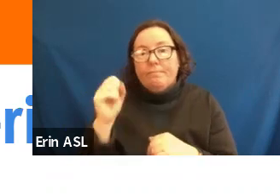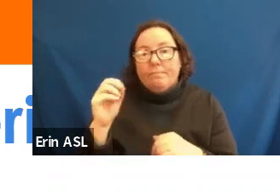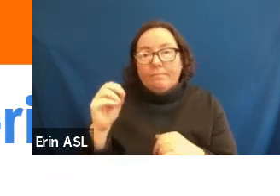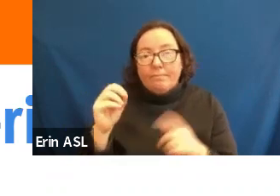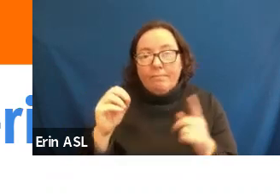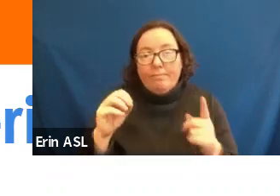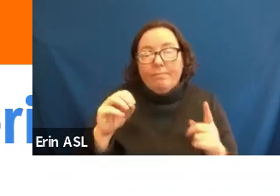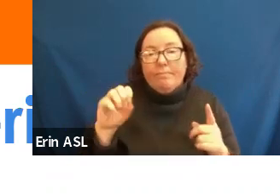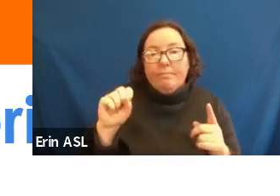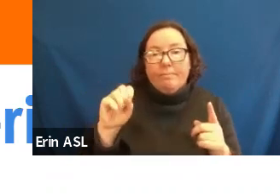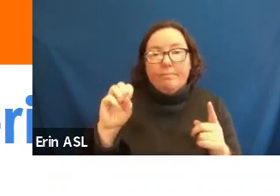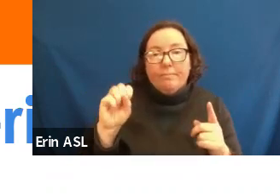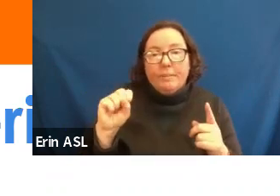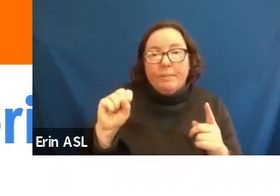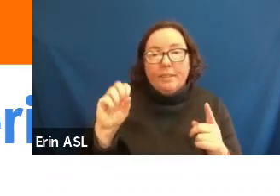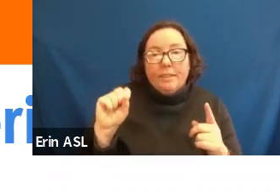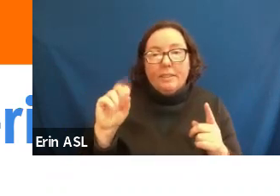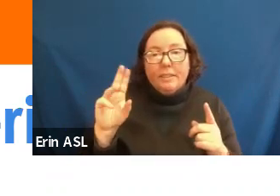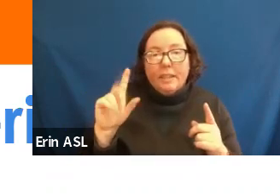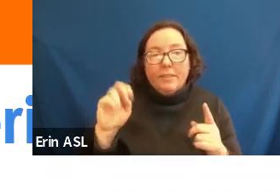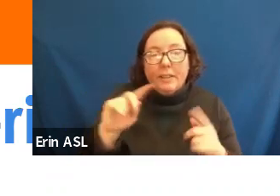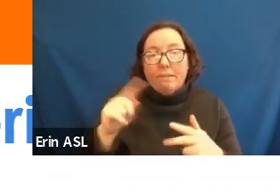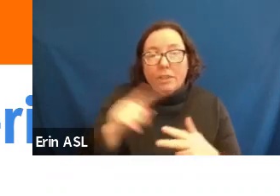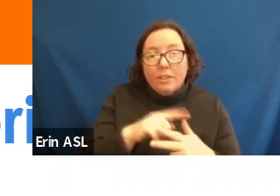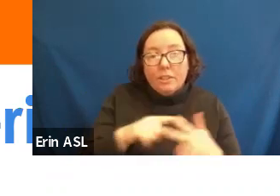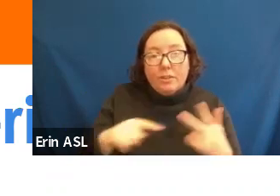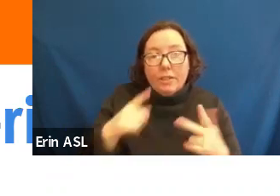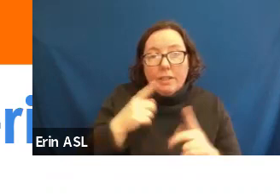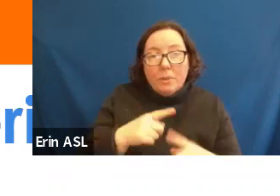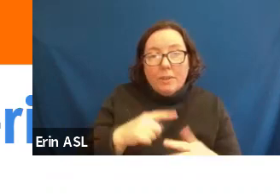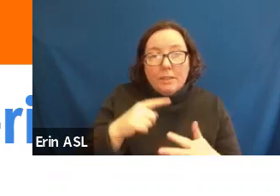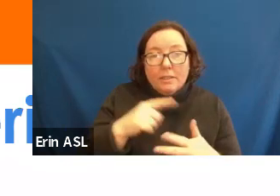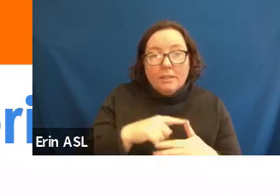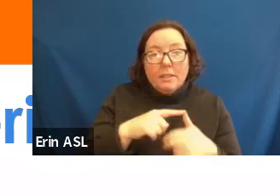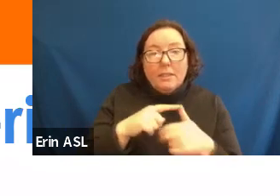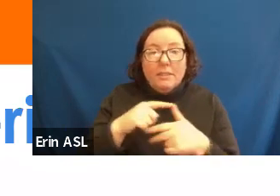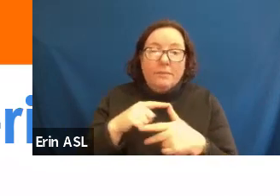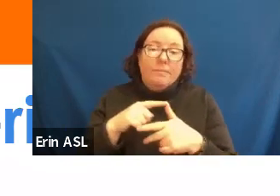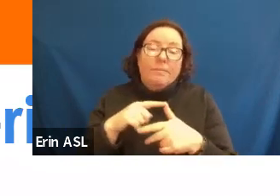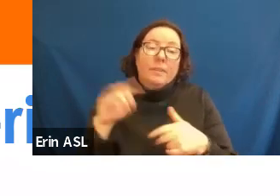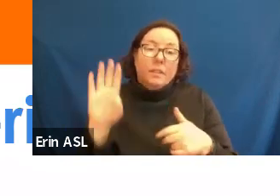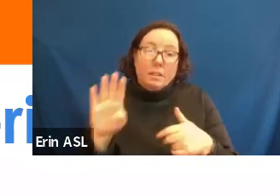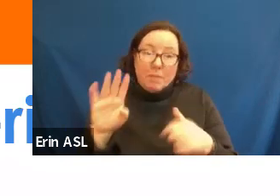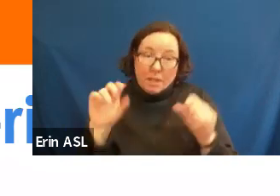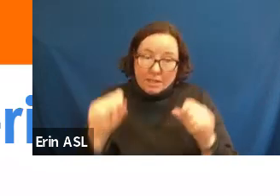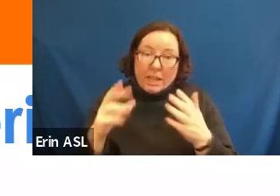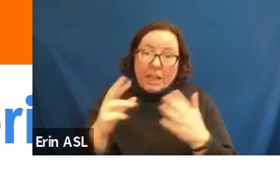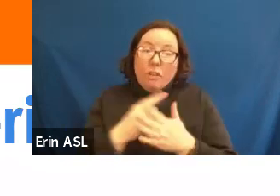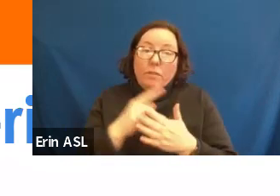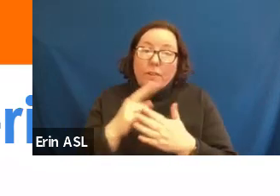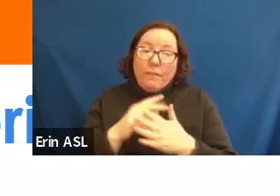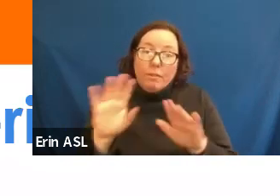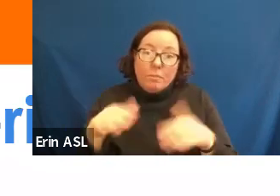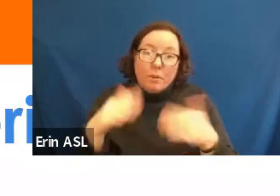So first three kind of main points here. One, Boston can review admissions